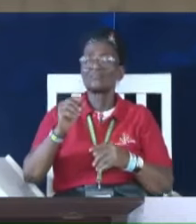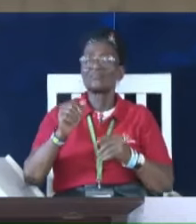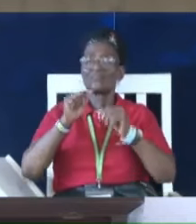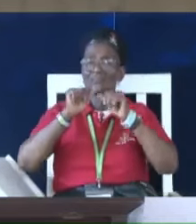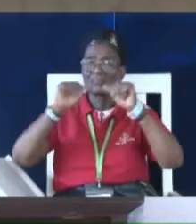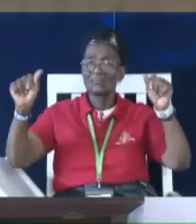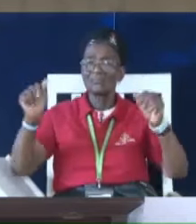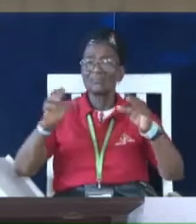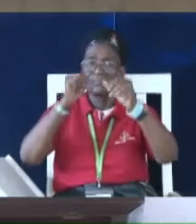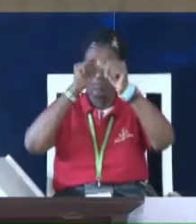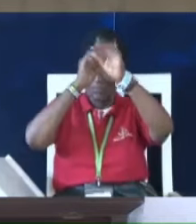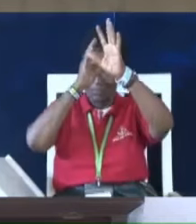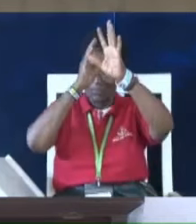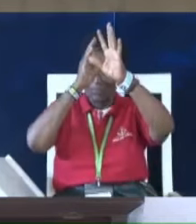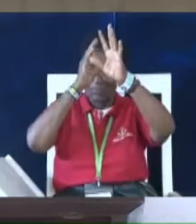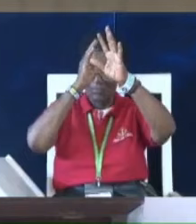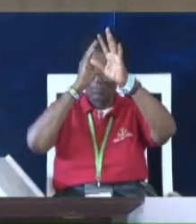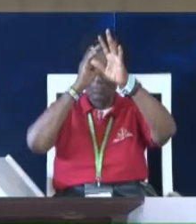Father,